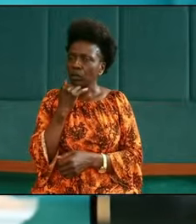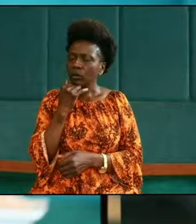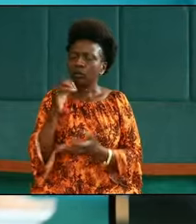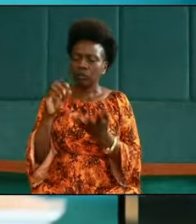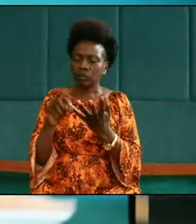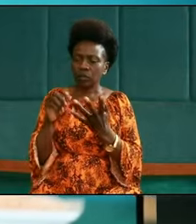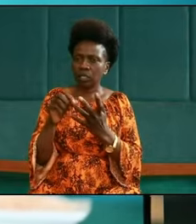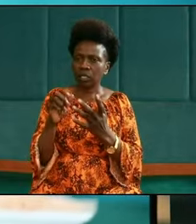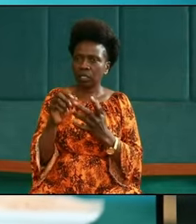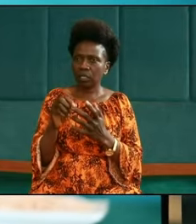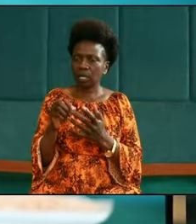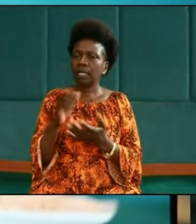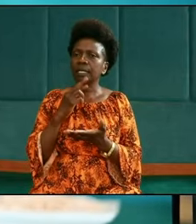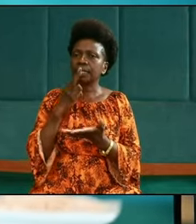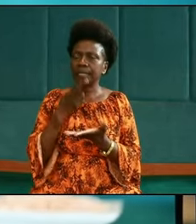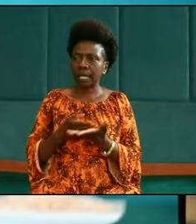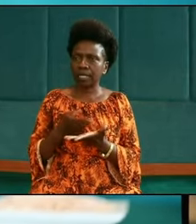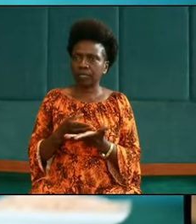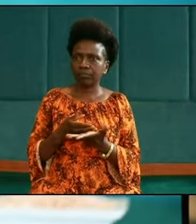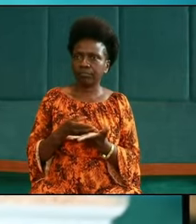choices and consequences.